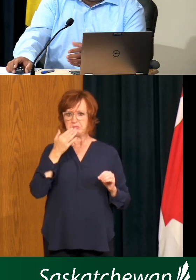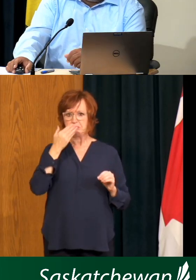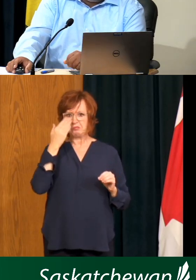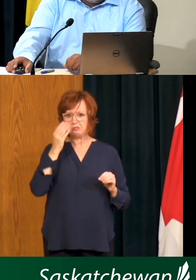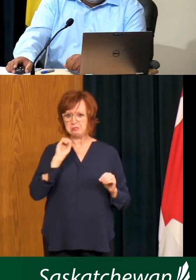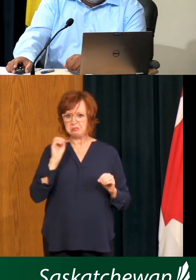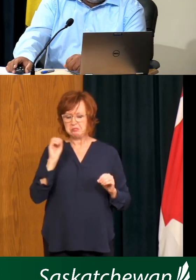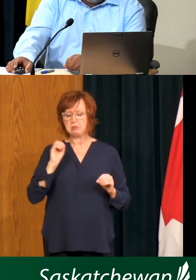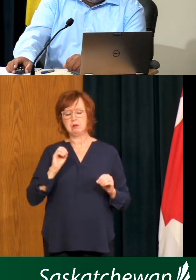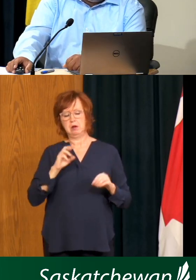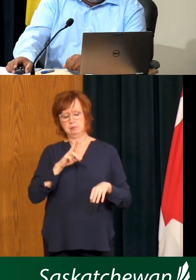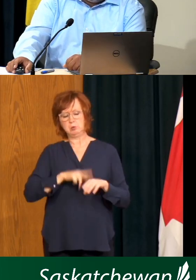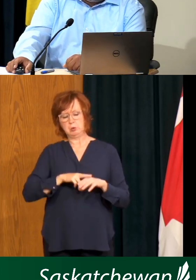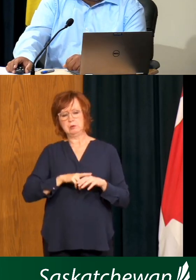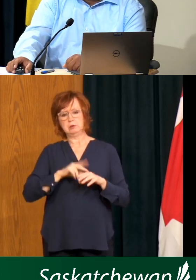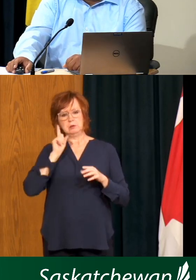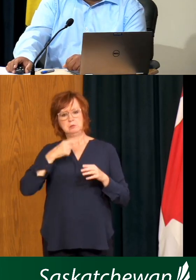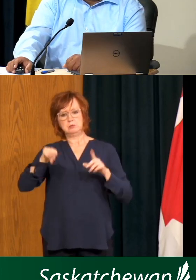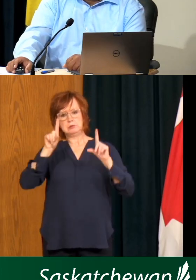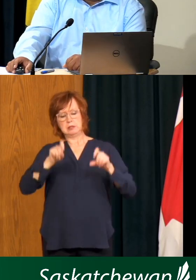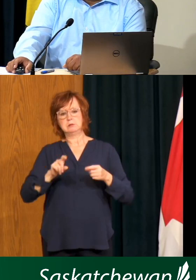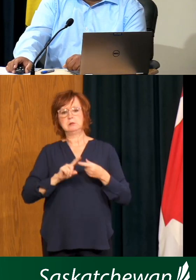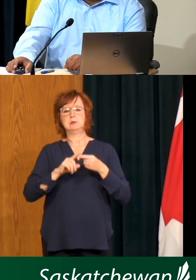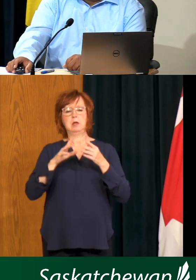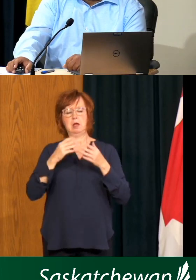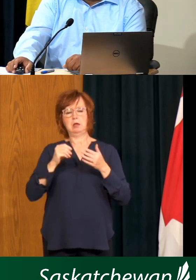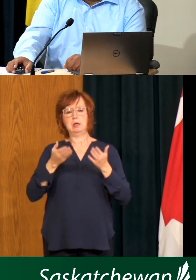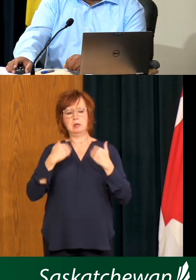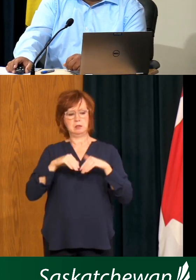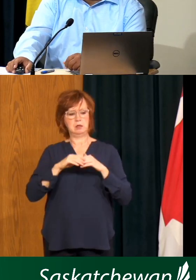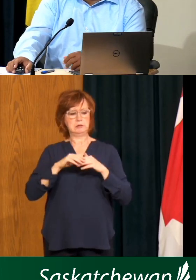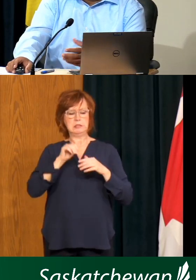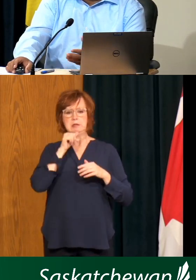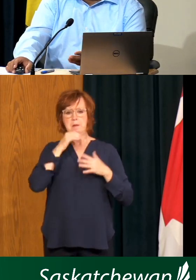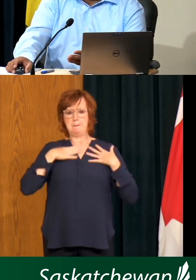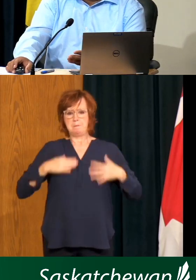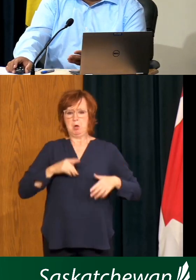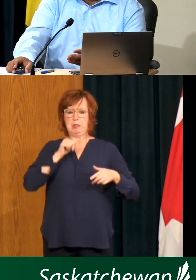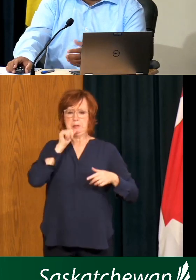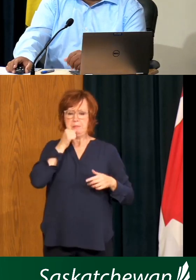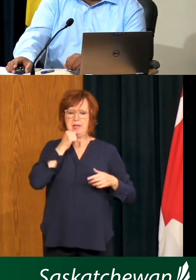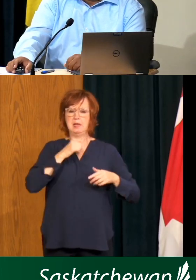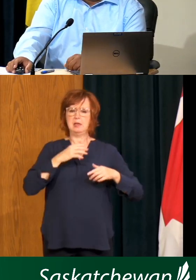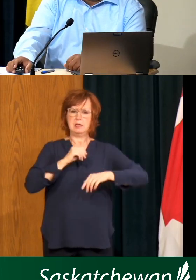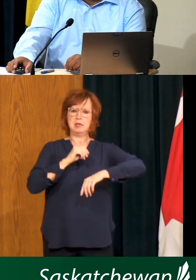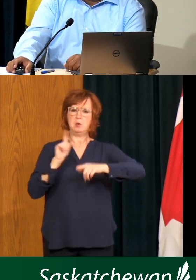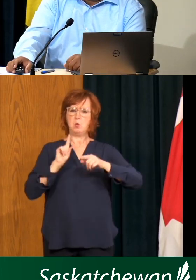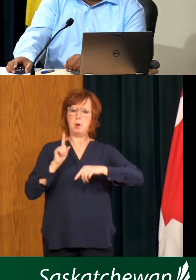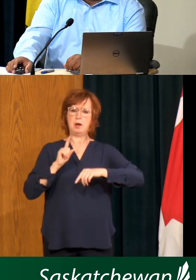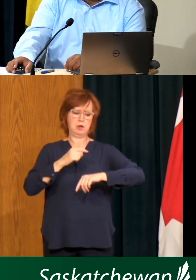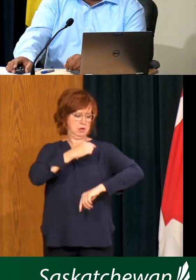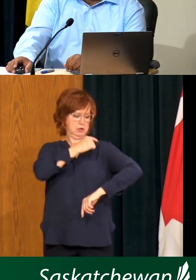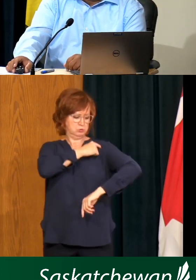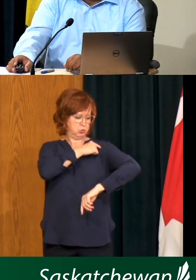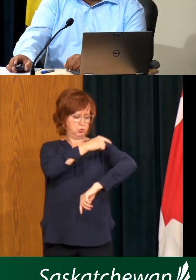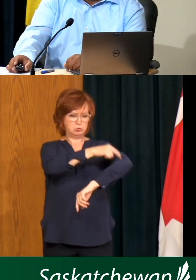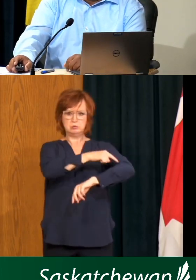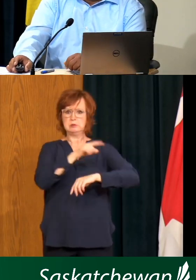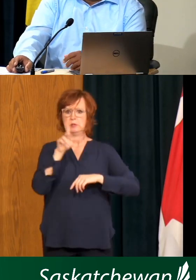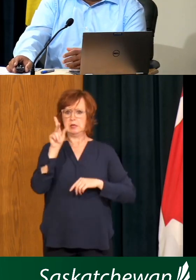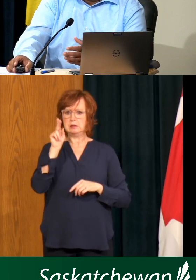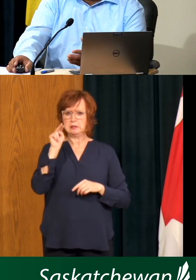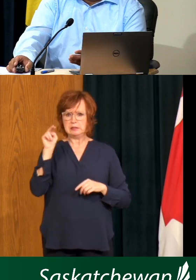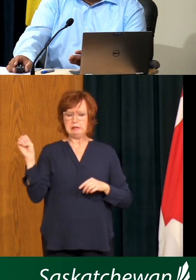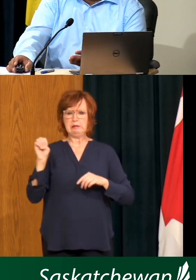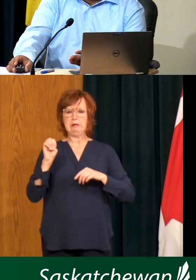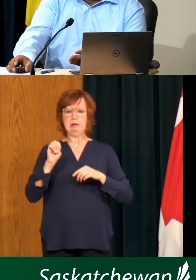pains, including joint pains. So there's a long symptom list for which you can seek testing, and the threshold for testing is very low in Saskatchewan. You can get it anywhere. You can get it